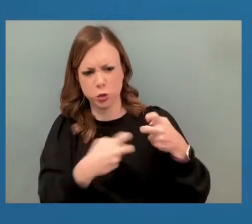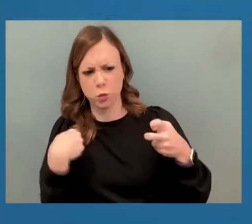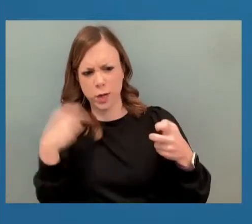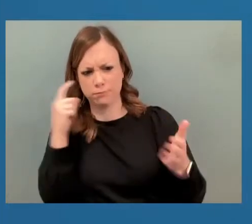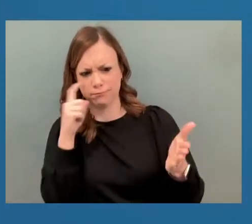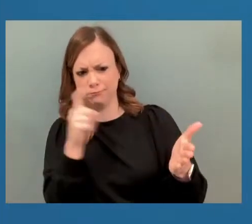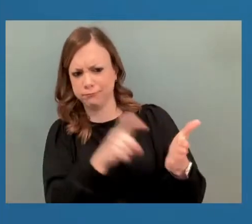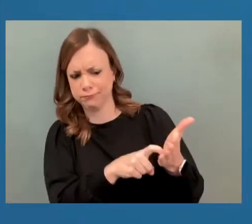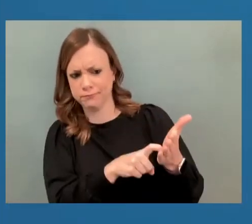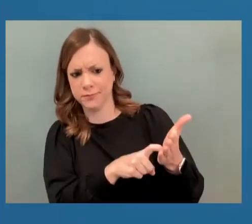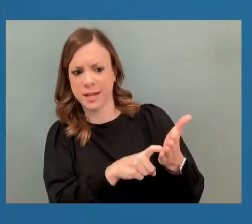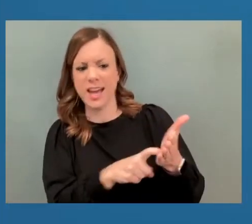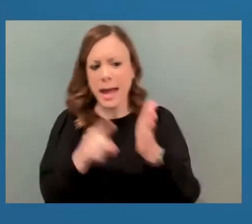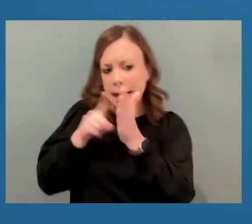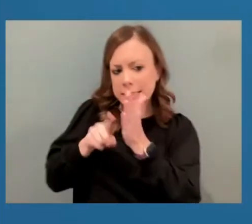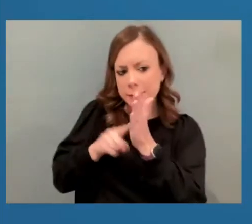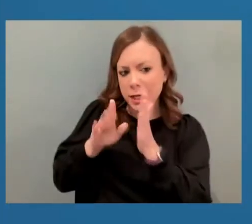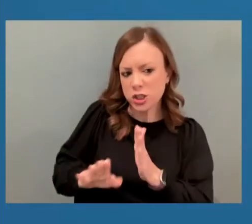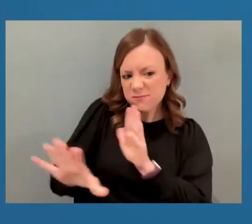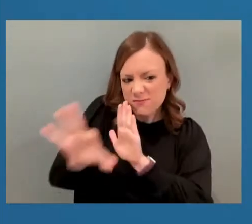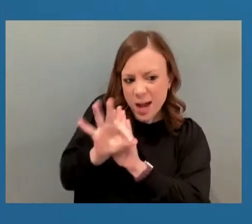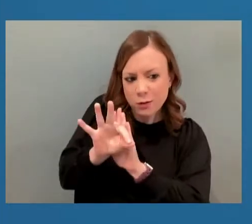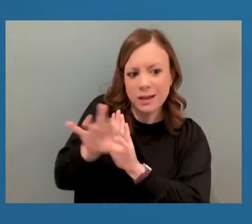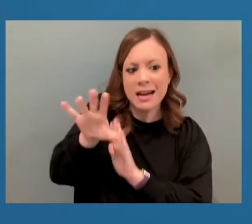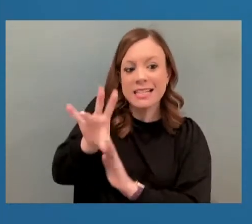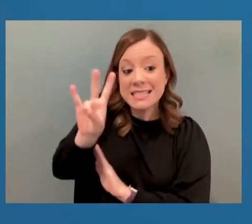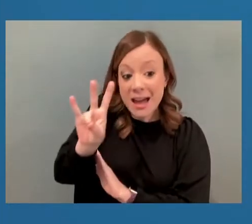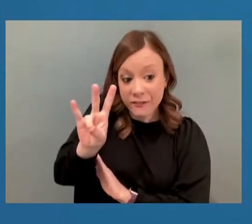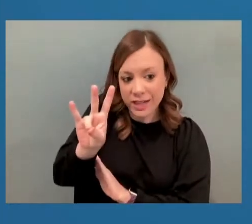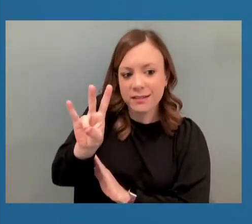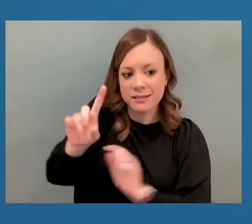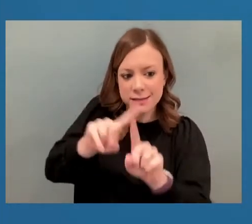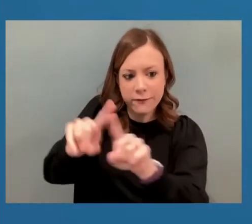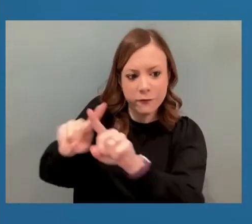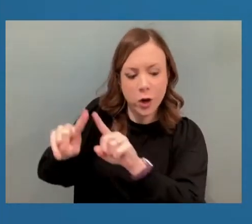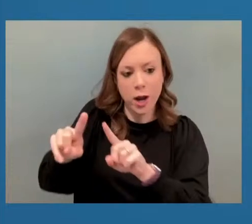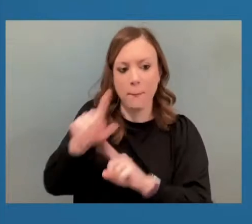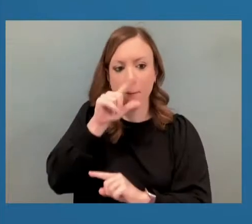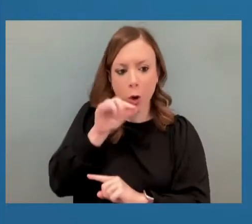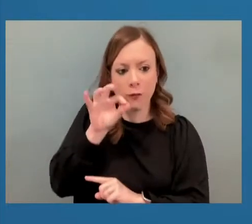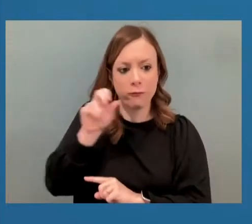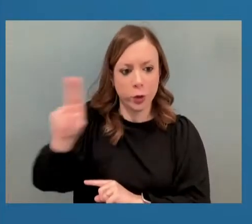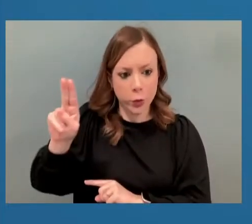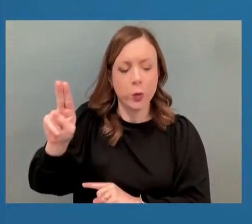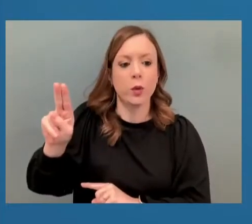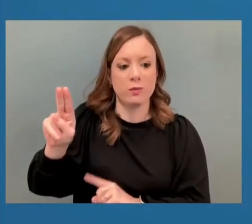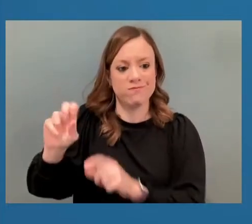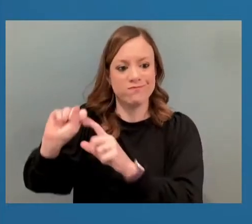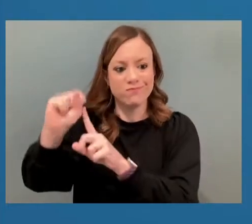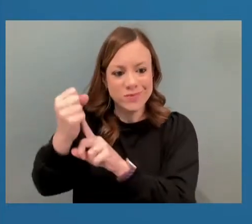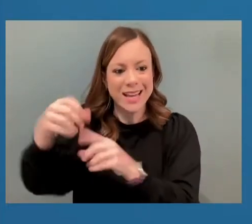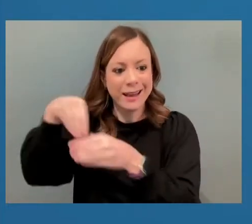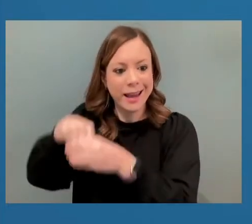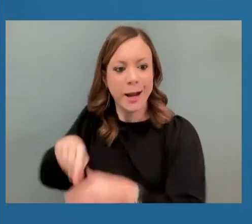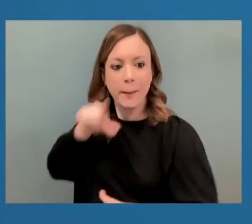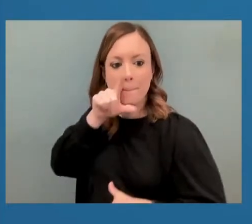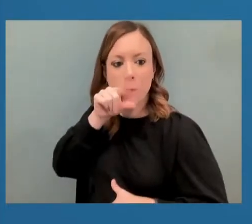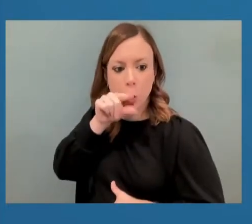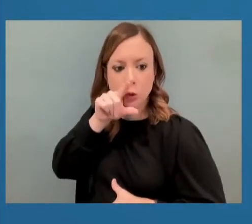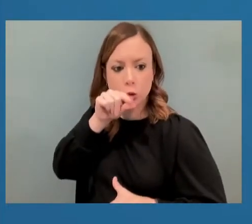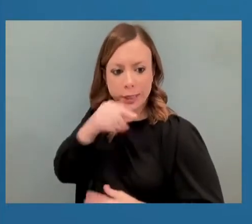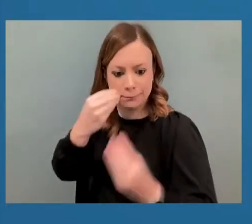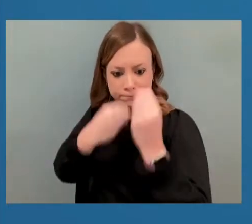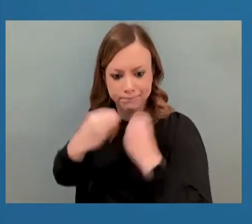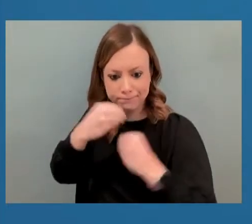have detected 7 cases of bird flu in poultry during routine inspections at live bird markets in the Bronx, Brooklyn,